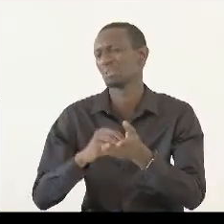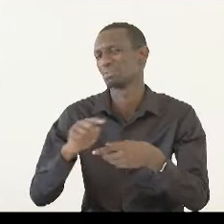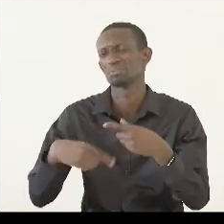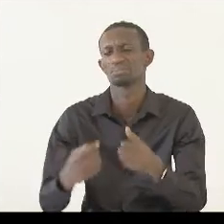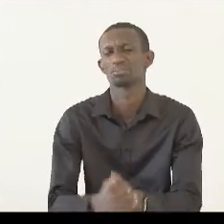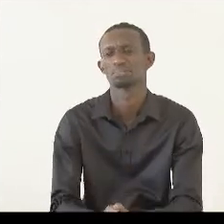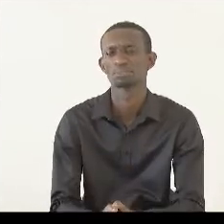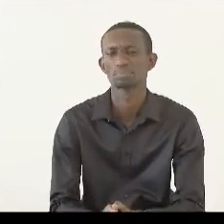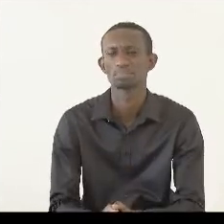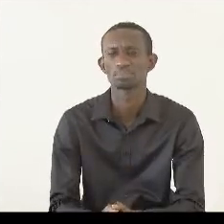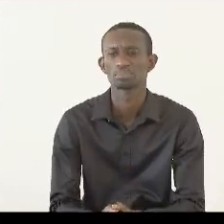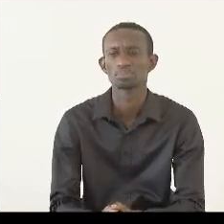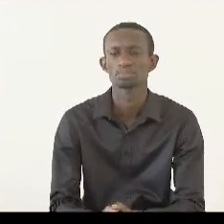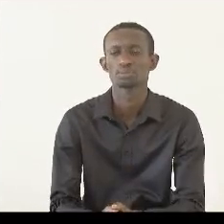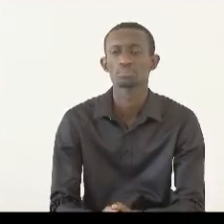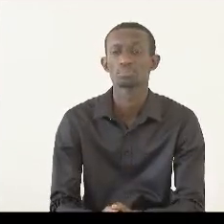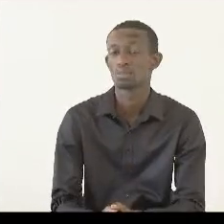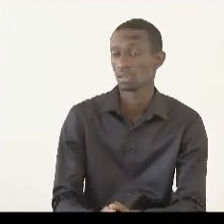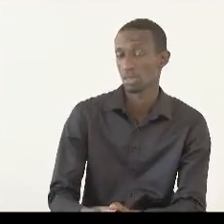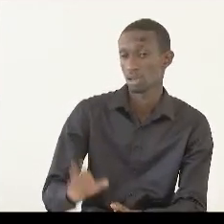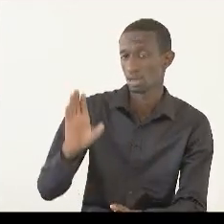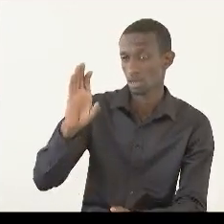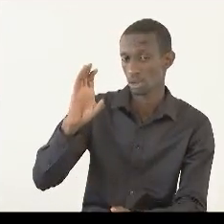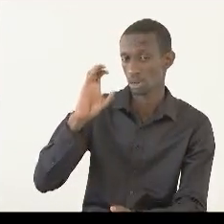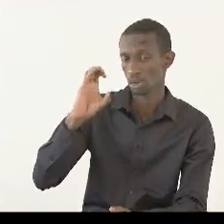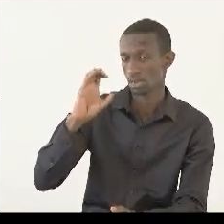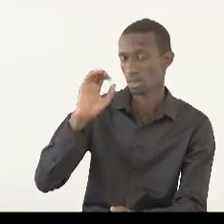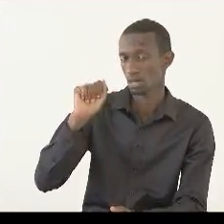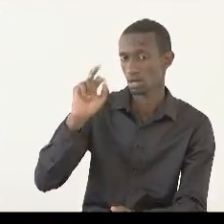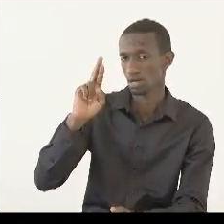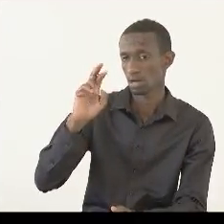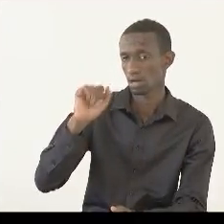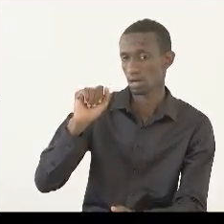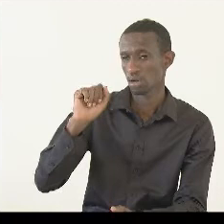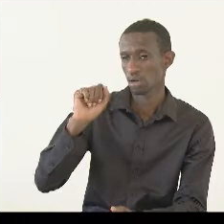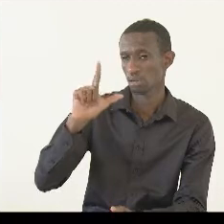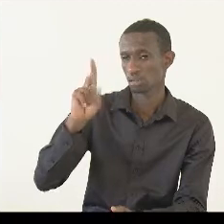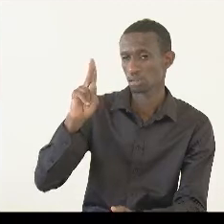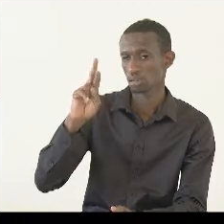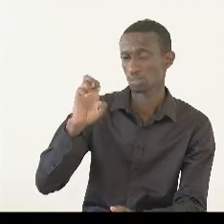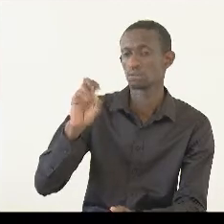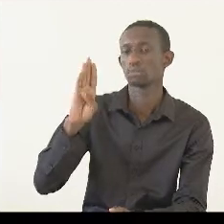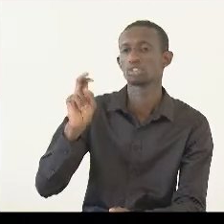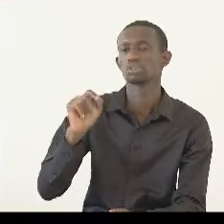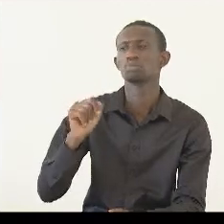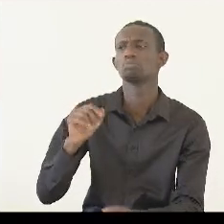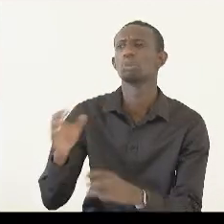So oxidation of the alkyl benzene will take you to the methyl, will take you to the